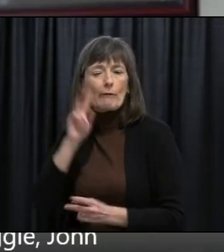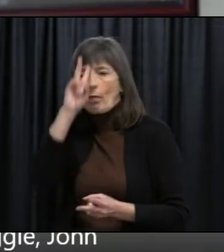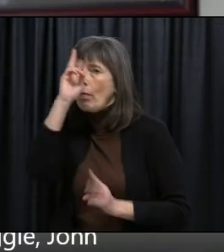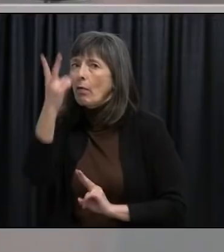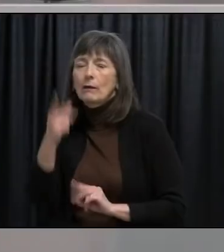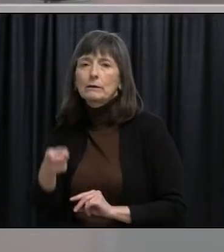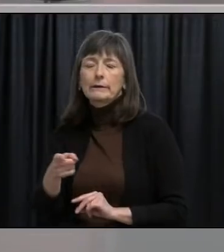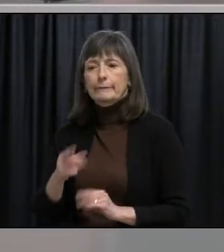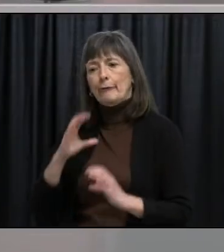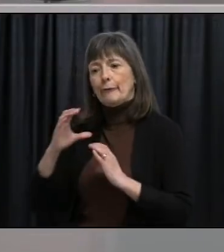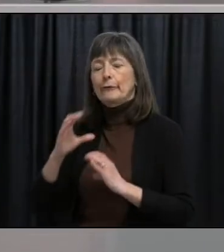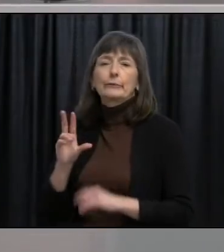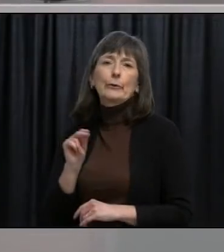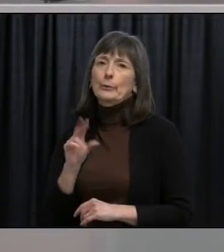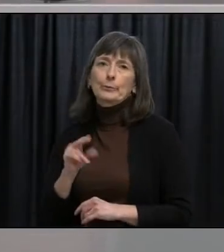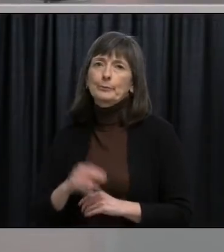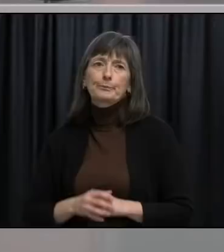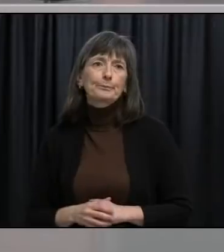Okay, thank you.